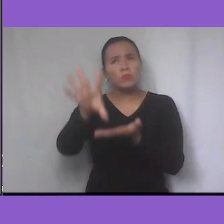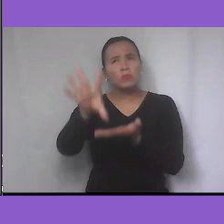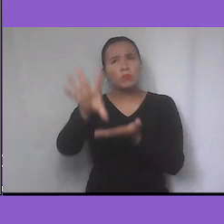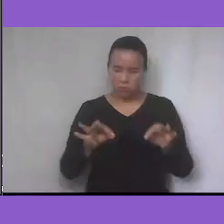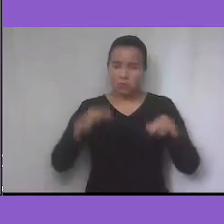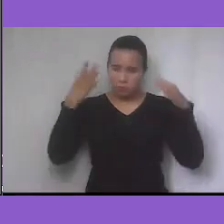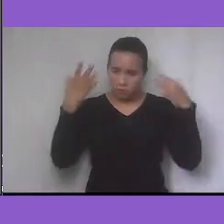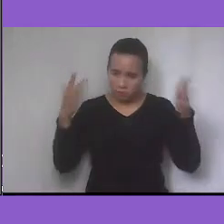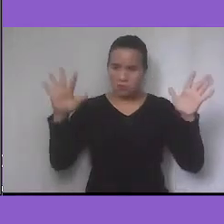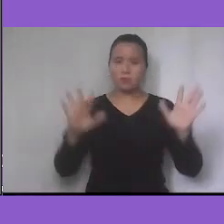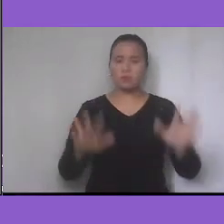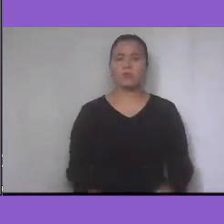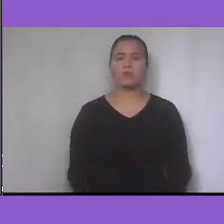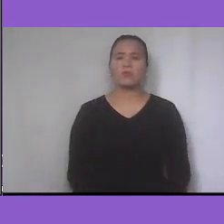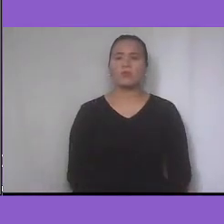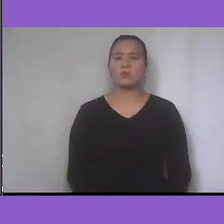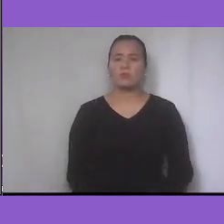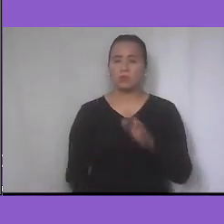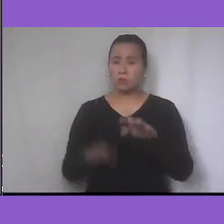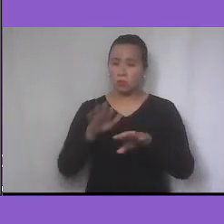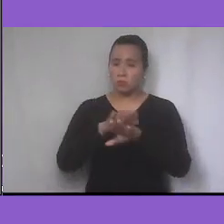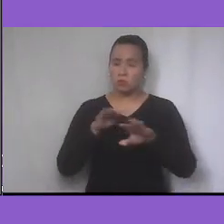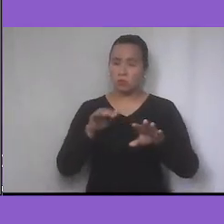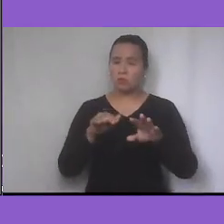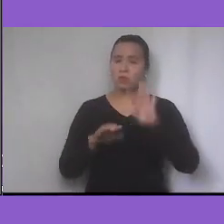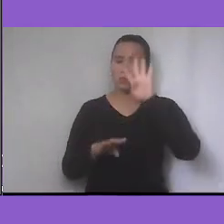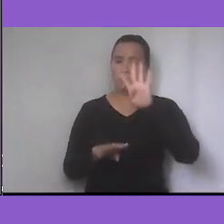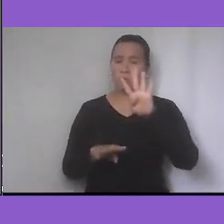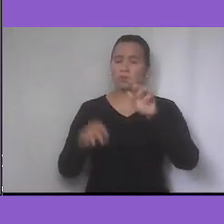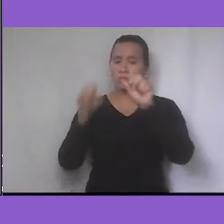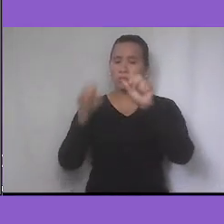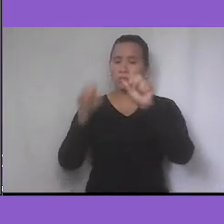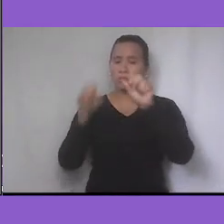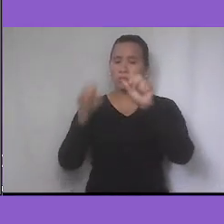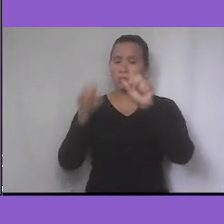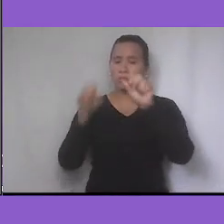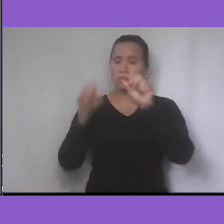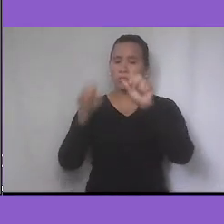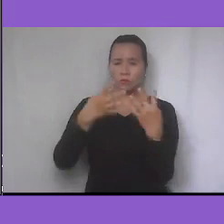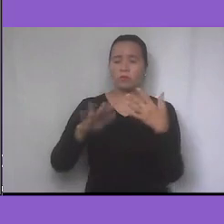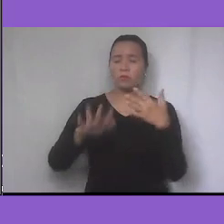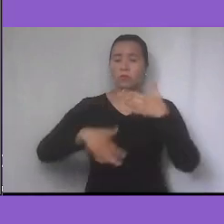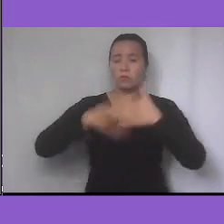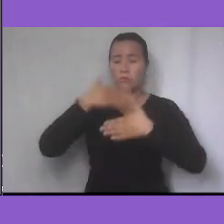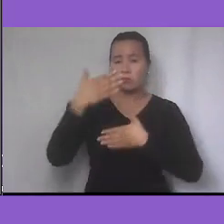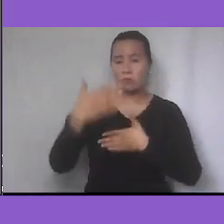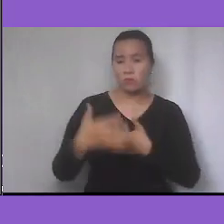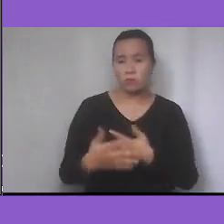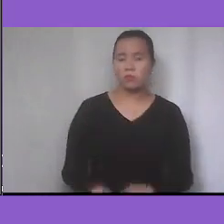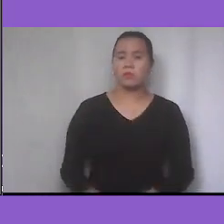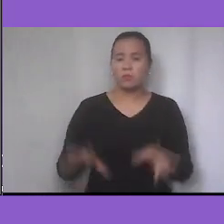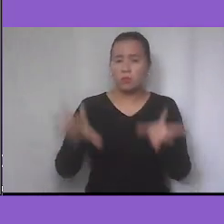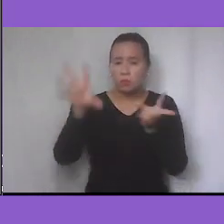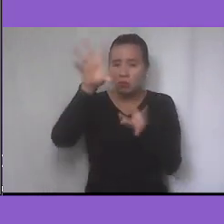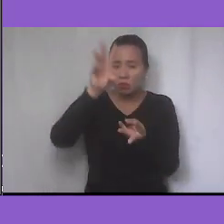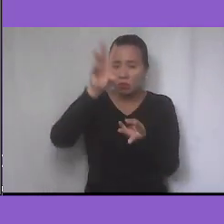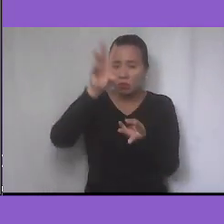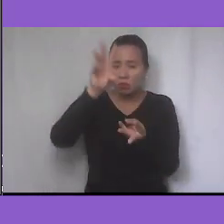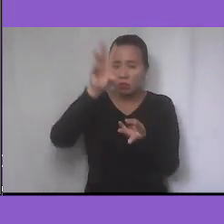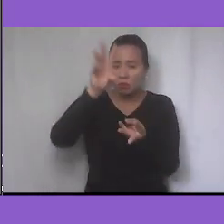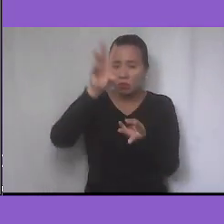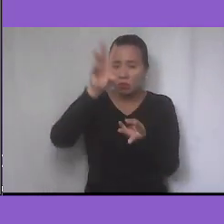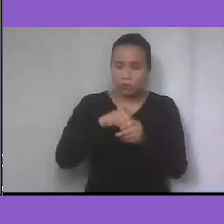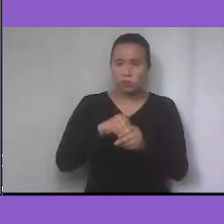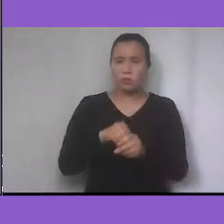the four-square grid. How else can we help? Composition can only be drafted or made if we have